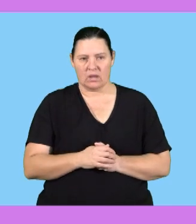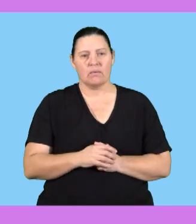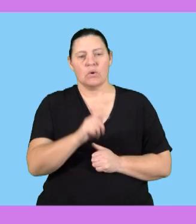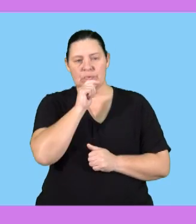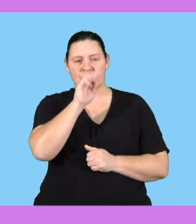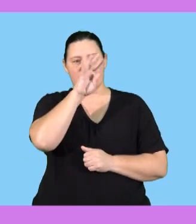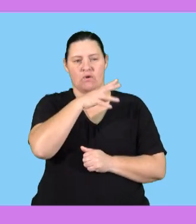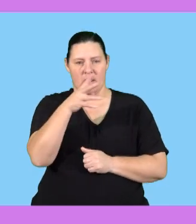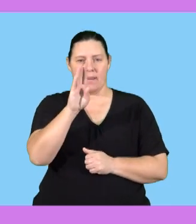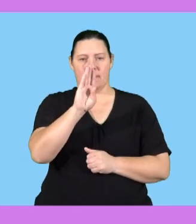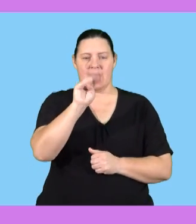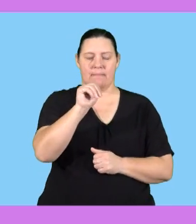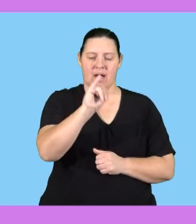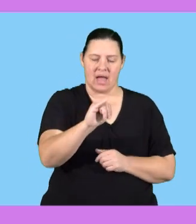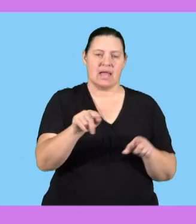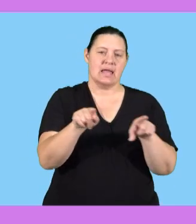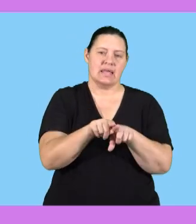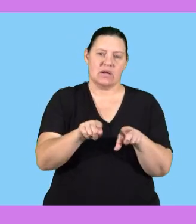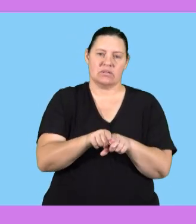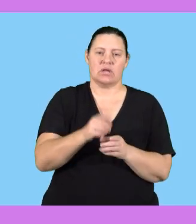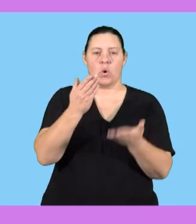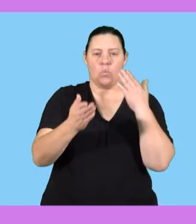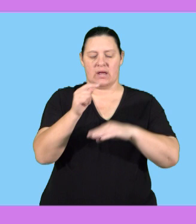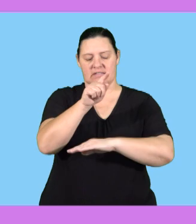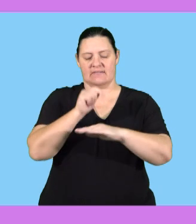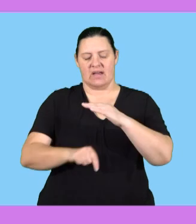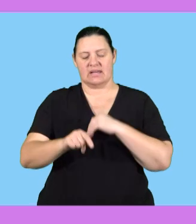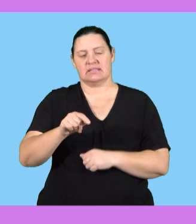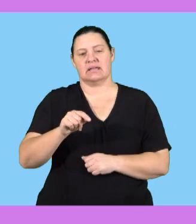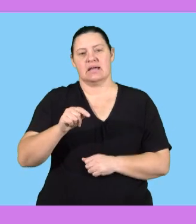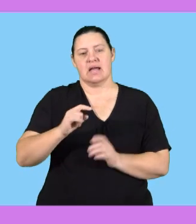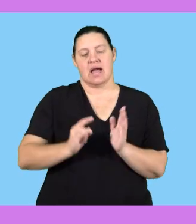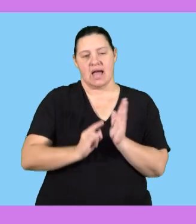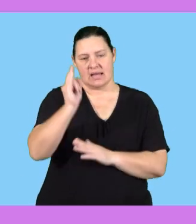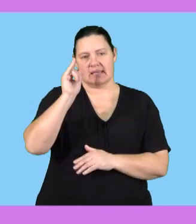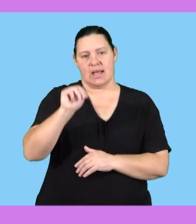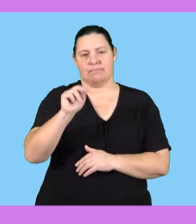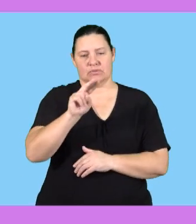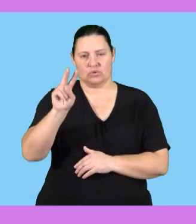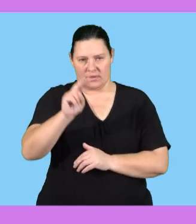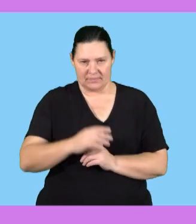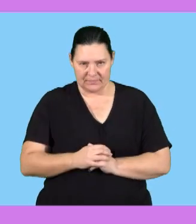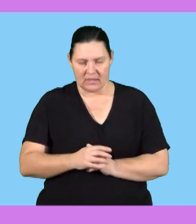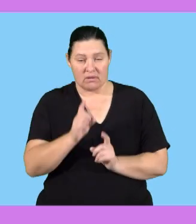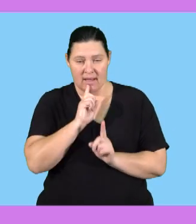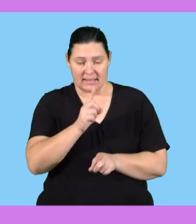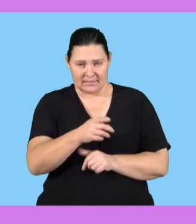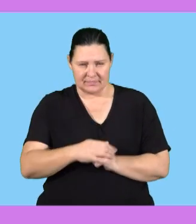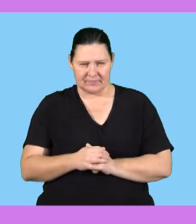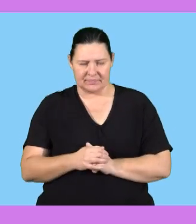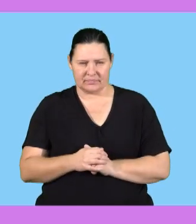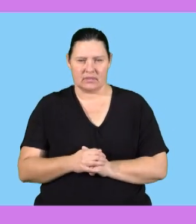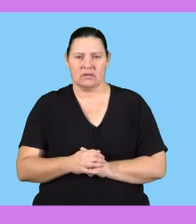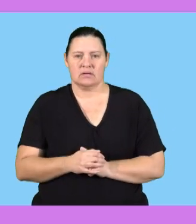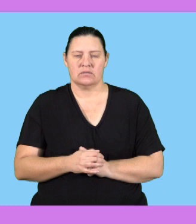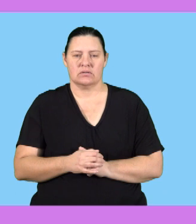may use the formula BMI equals your weight divided by height in meters squared. Right, so let's answer this one.